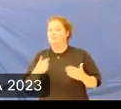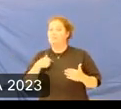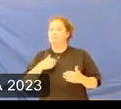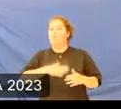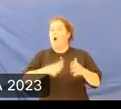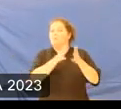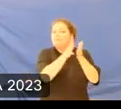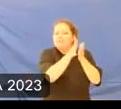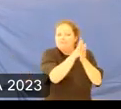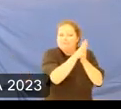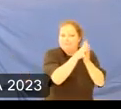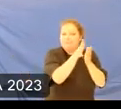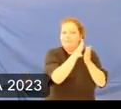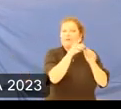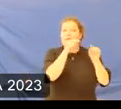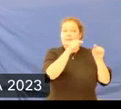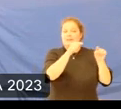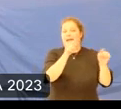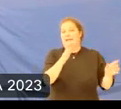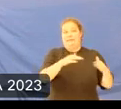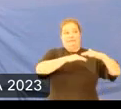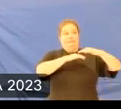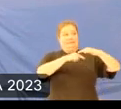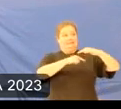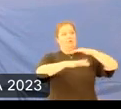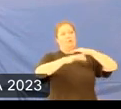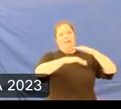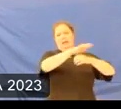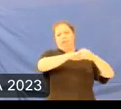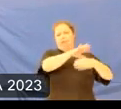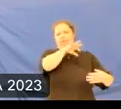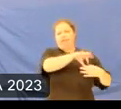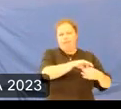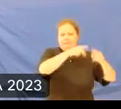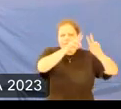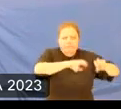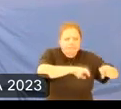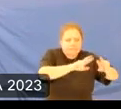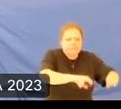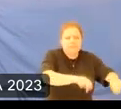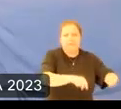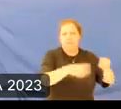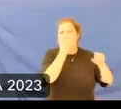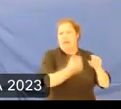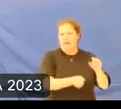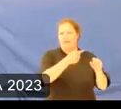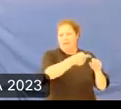each trick is one of our pragmatic fields that's already been explored, actually. And so then we're going to